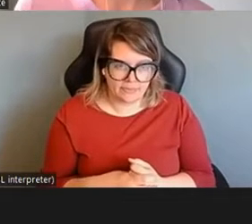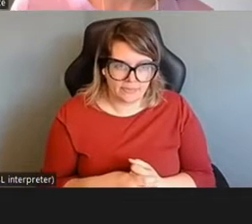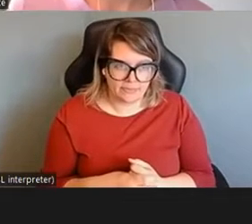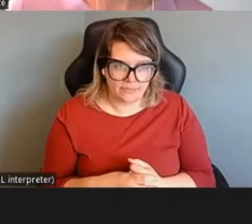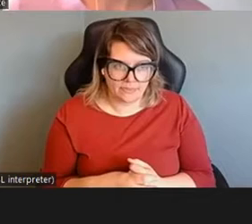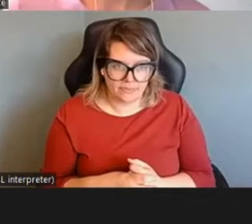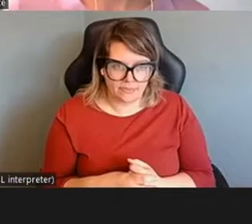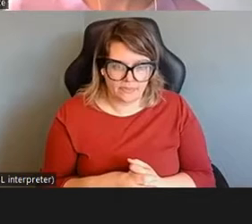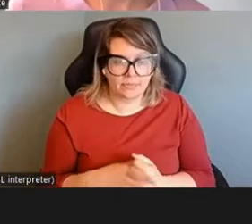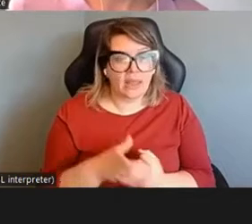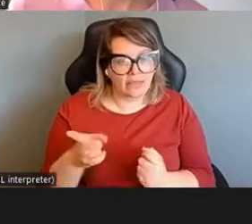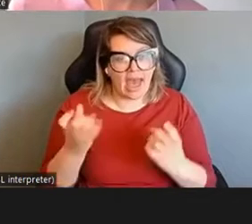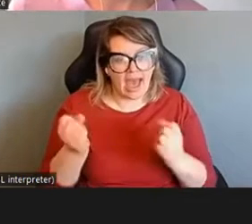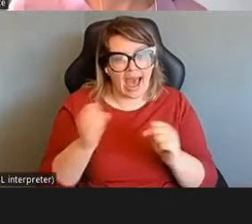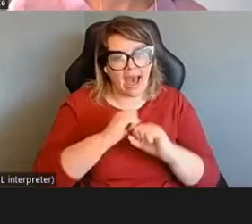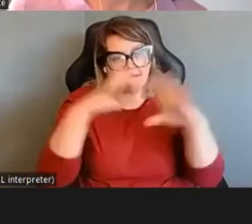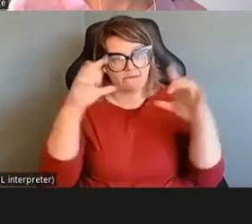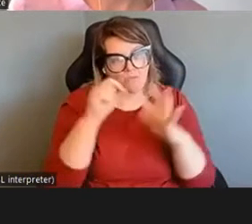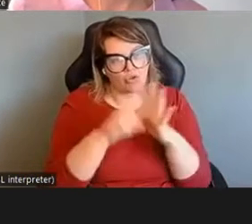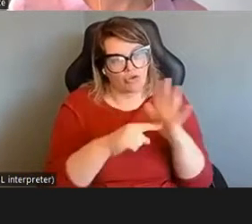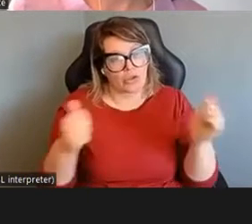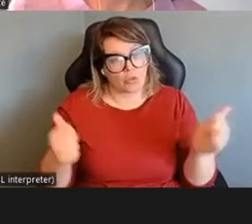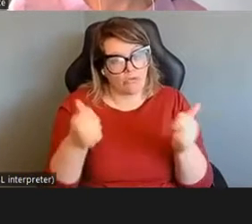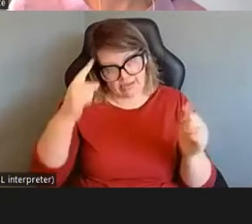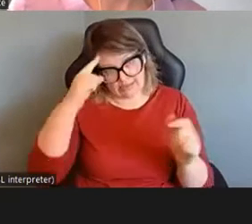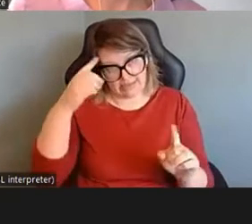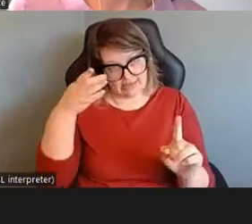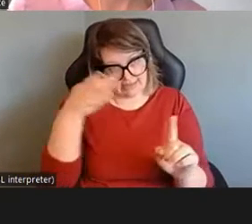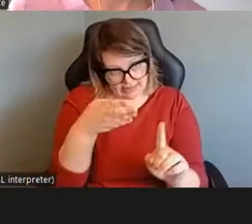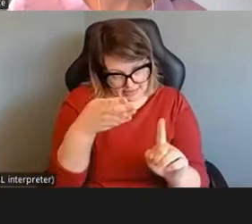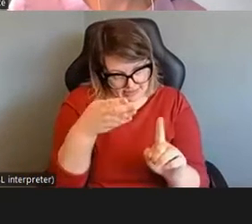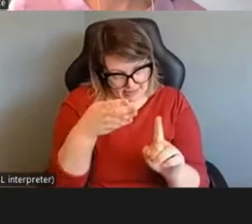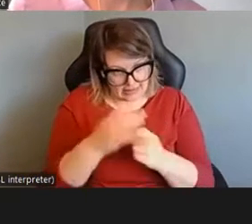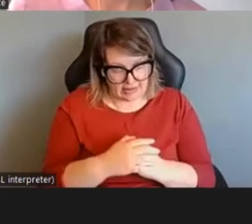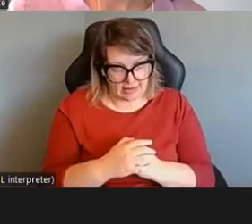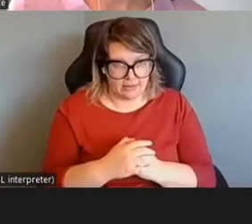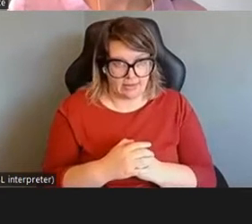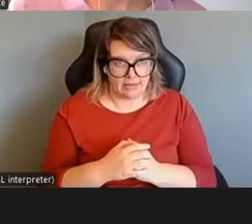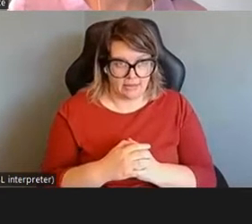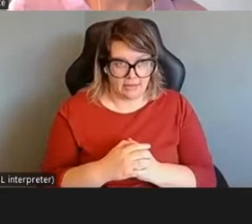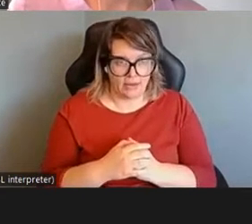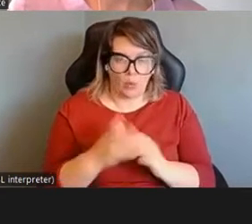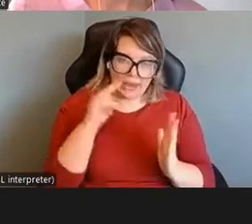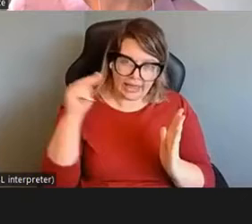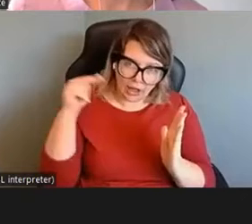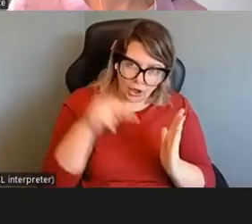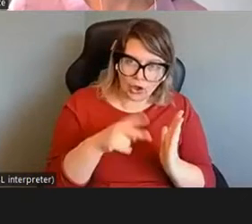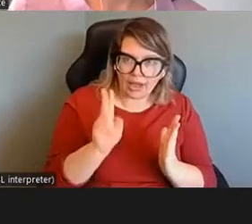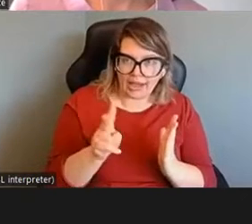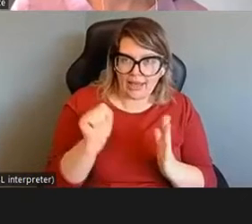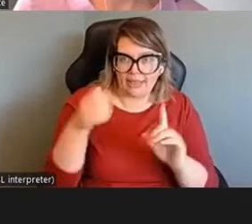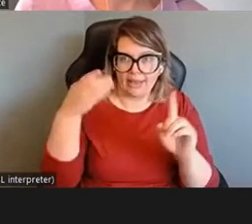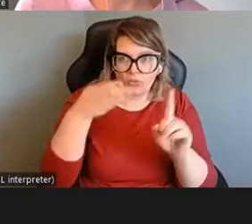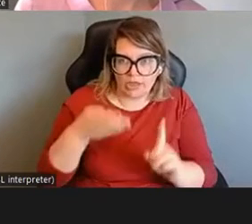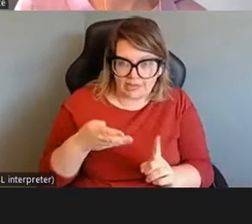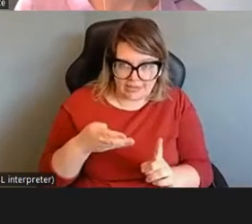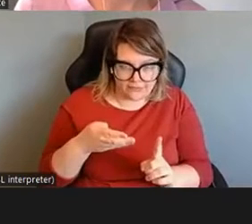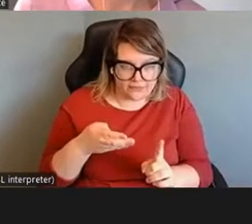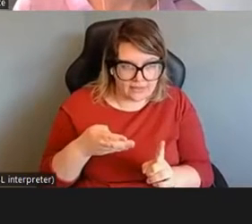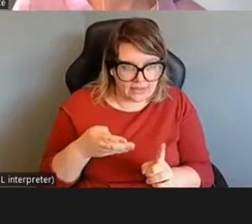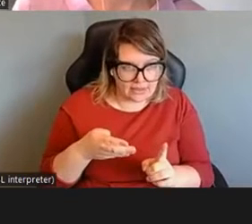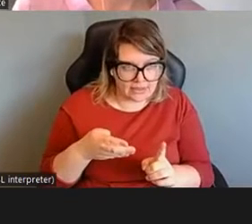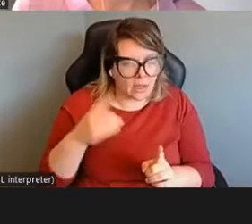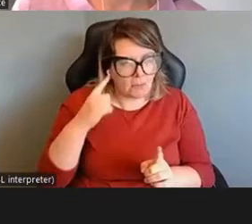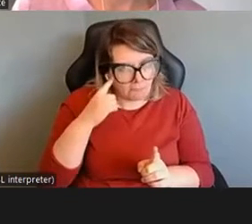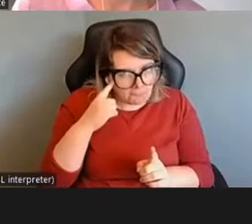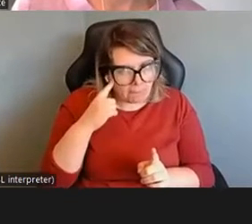their project objectives developed, Renan and the group took another look at these objectives and then considered what